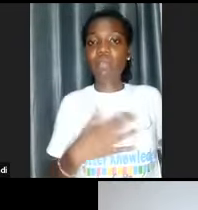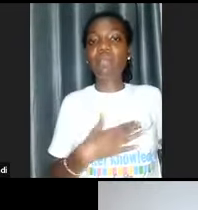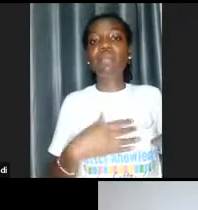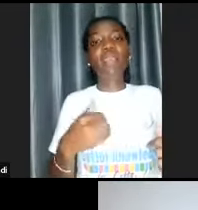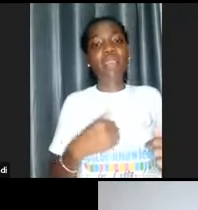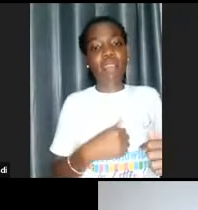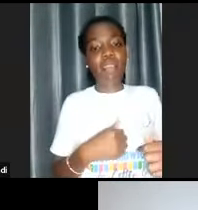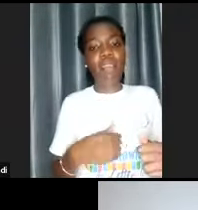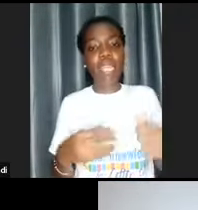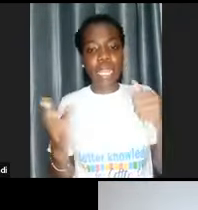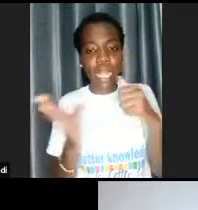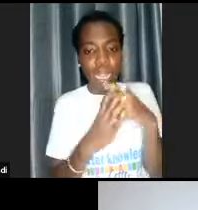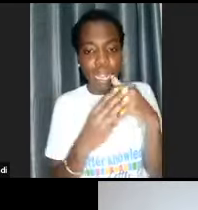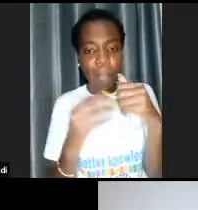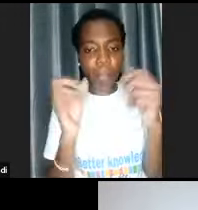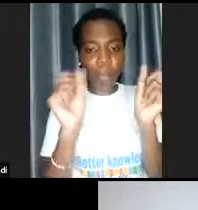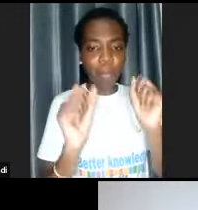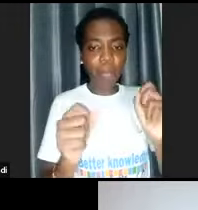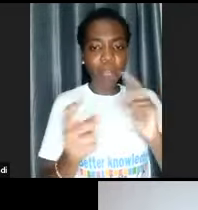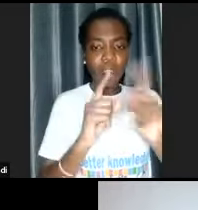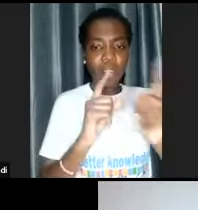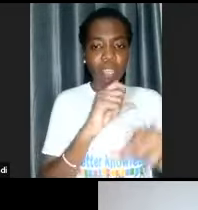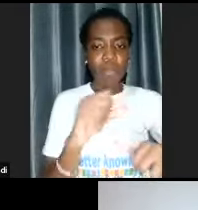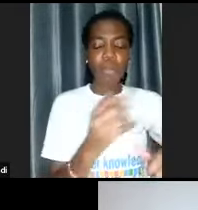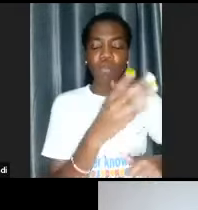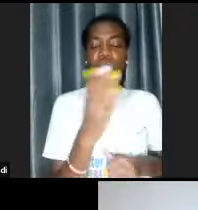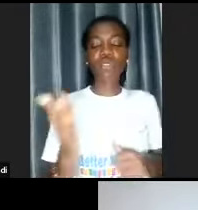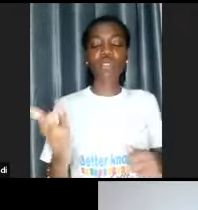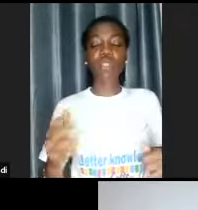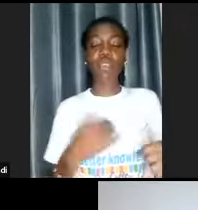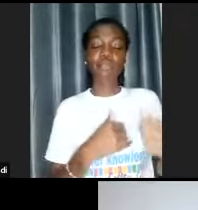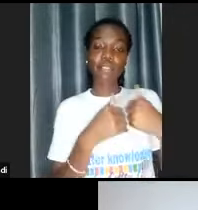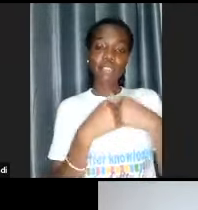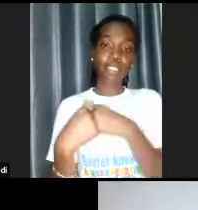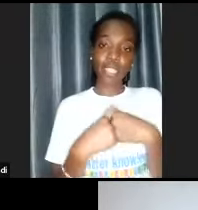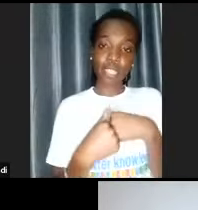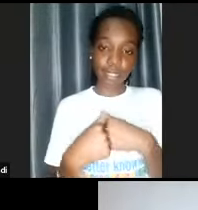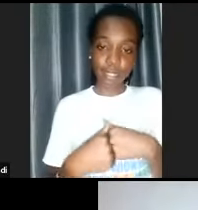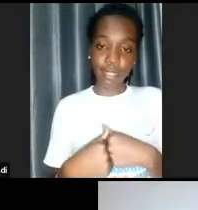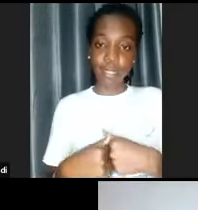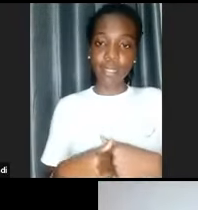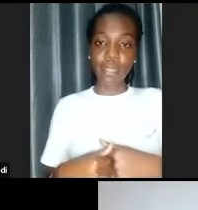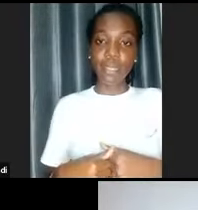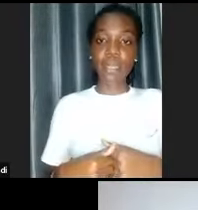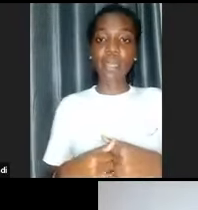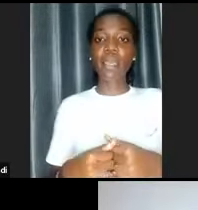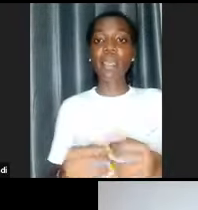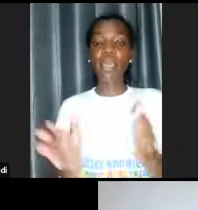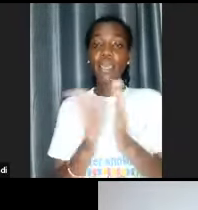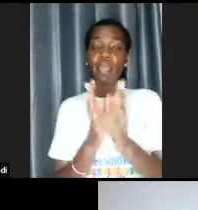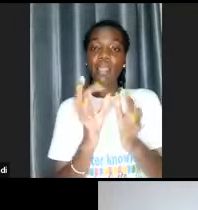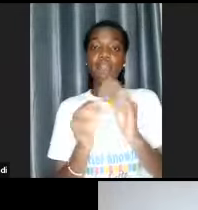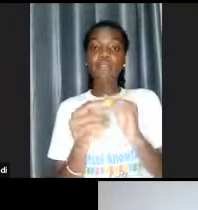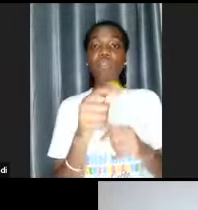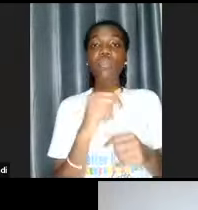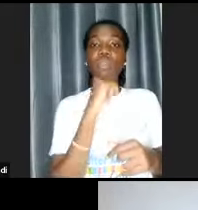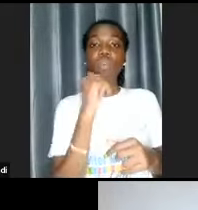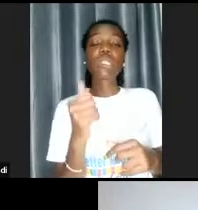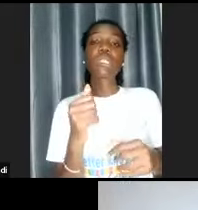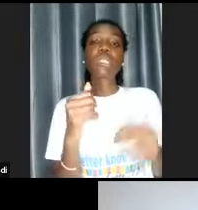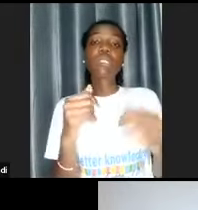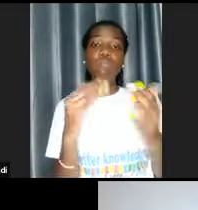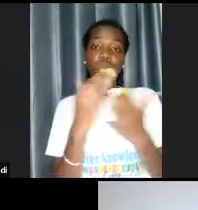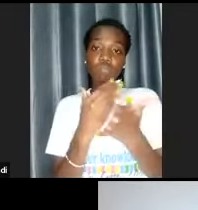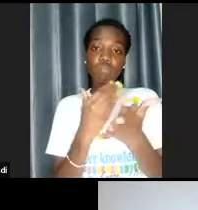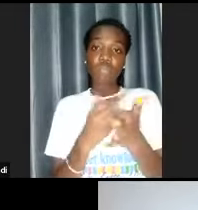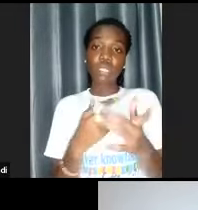purpose. The challenge is we don't journal our life. What I want you to do, if you journal your life in all those components, you don't even have to do all of